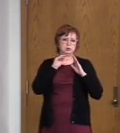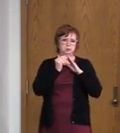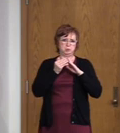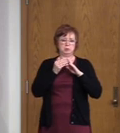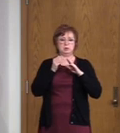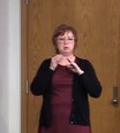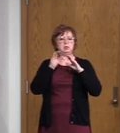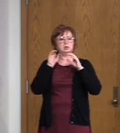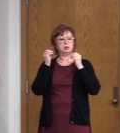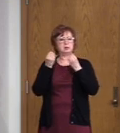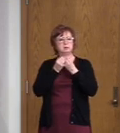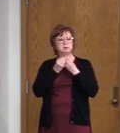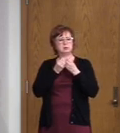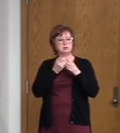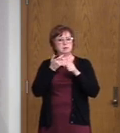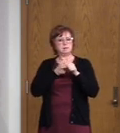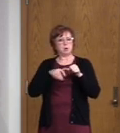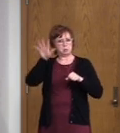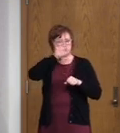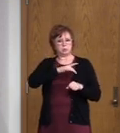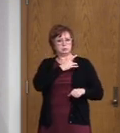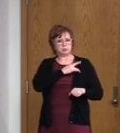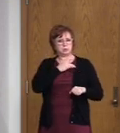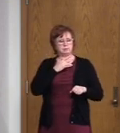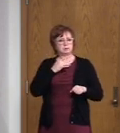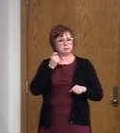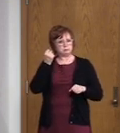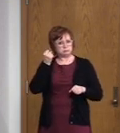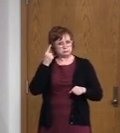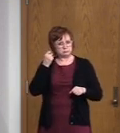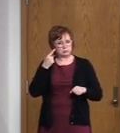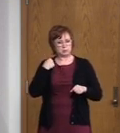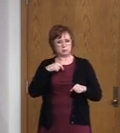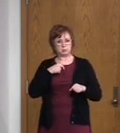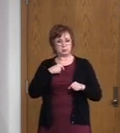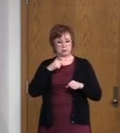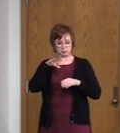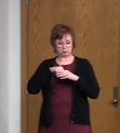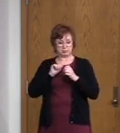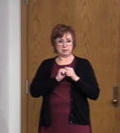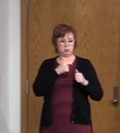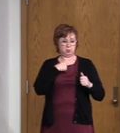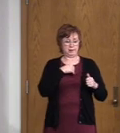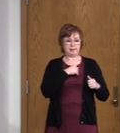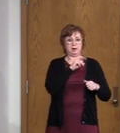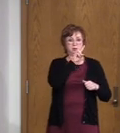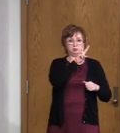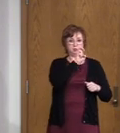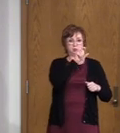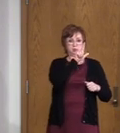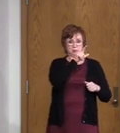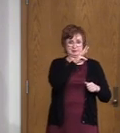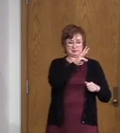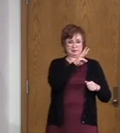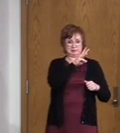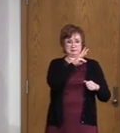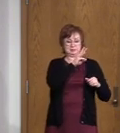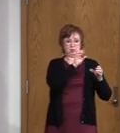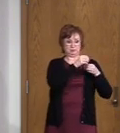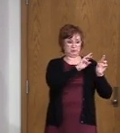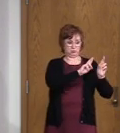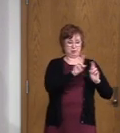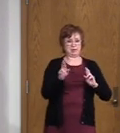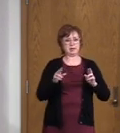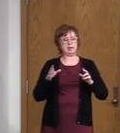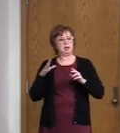And it's important to understand that those community clinics are they're not counted in the 226 clinics. Those are over and above.